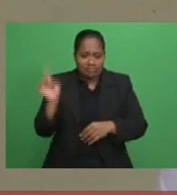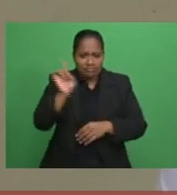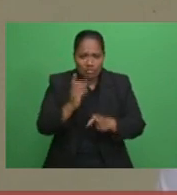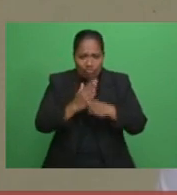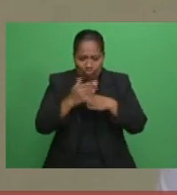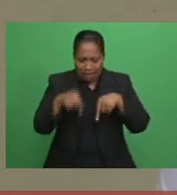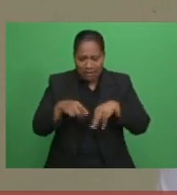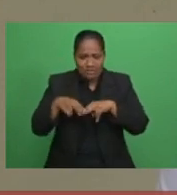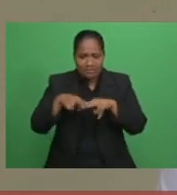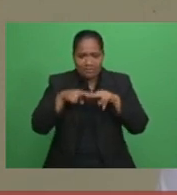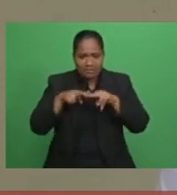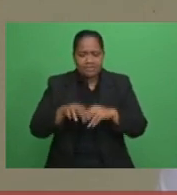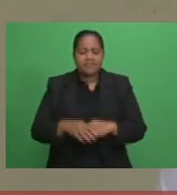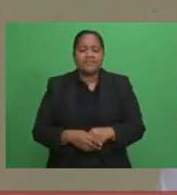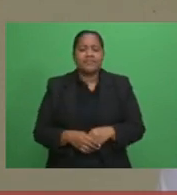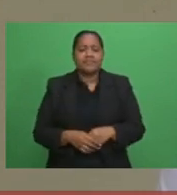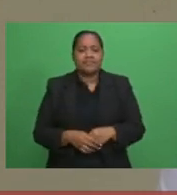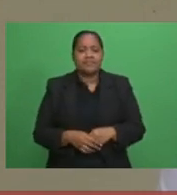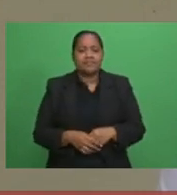legislation, is an